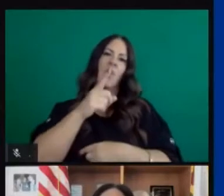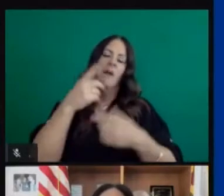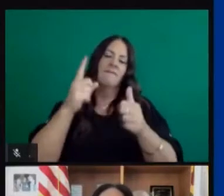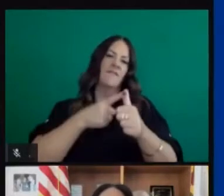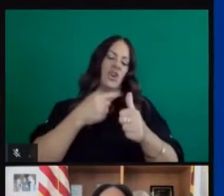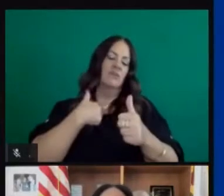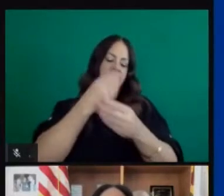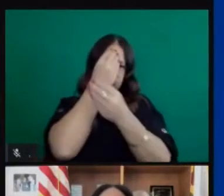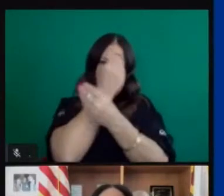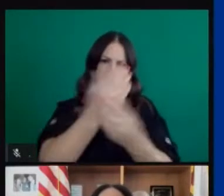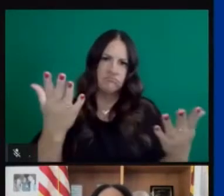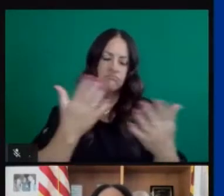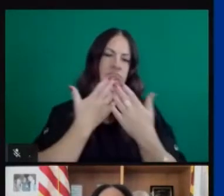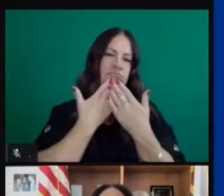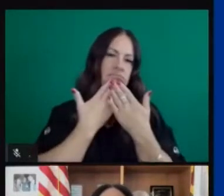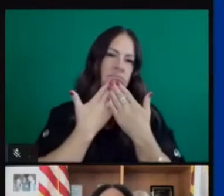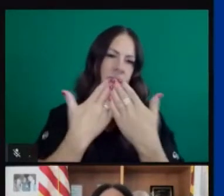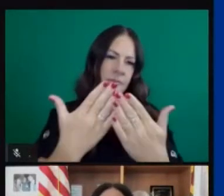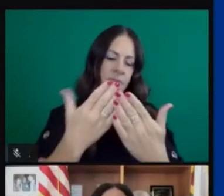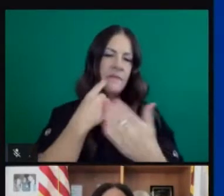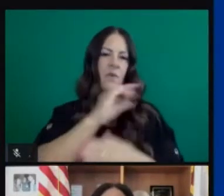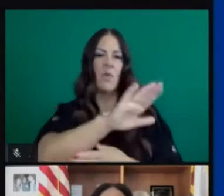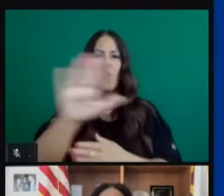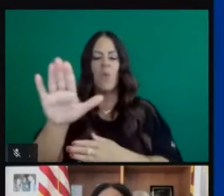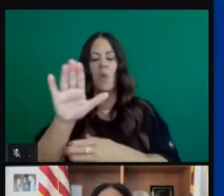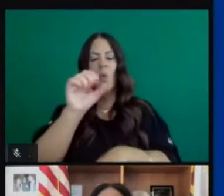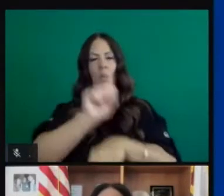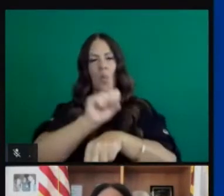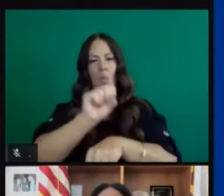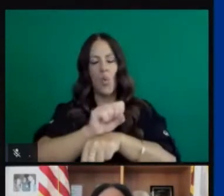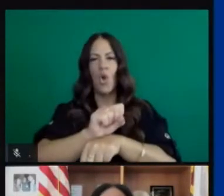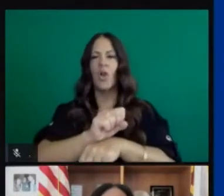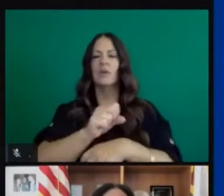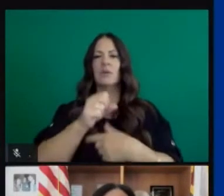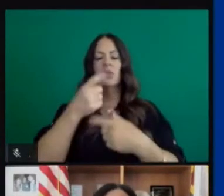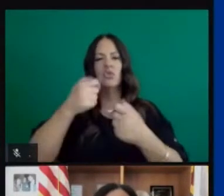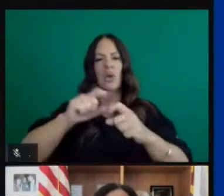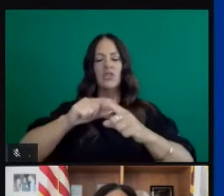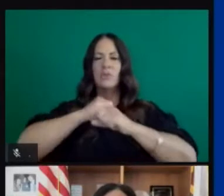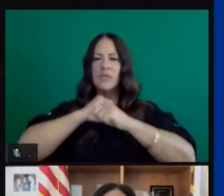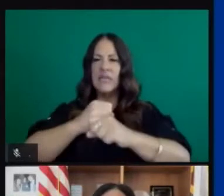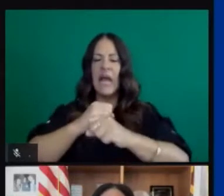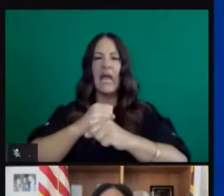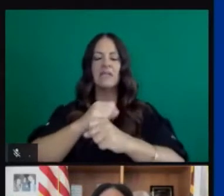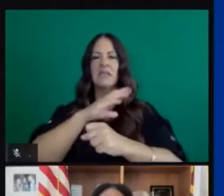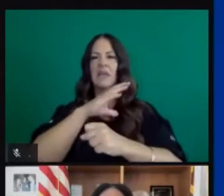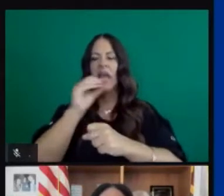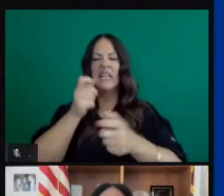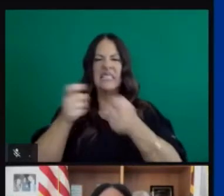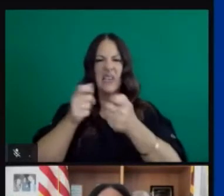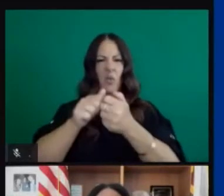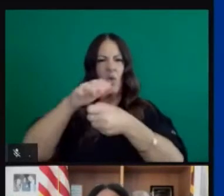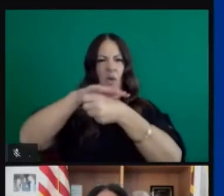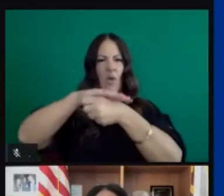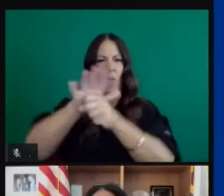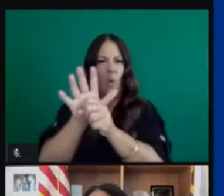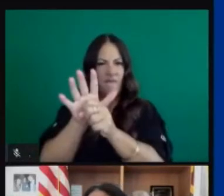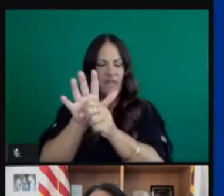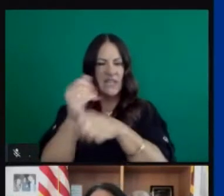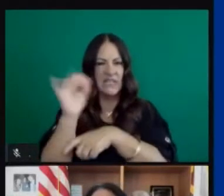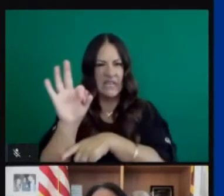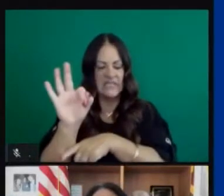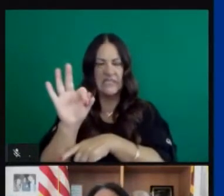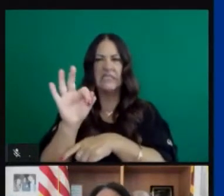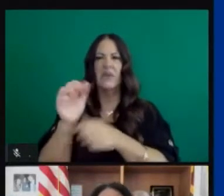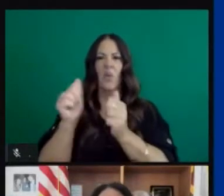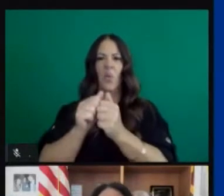healthcare workers who have been continually fighting the virus in the field and facing it every day. And the stress of being